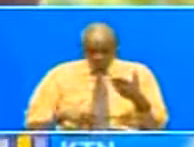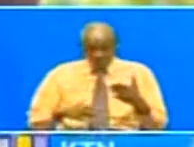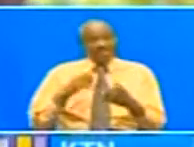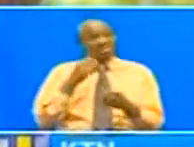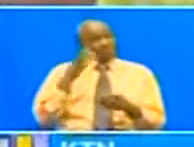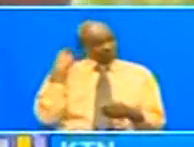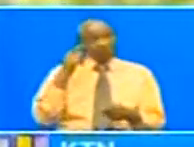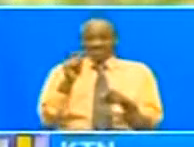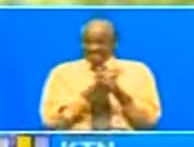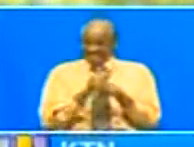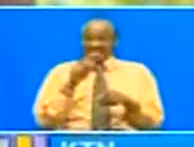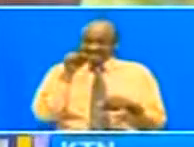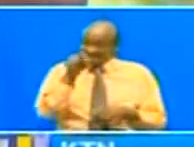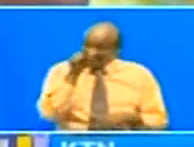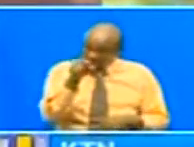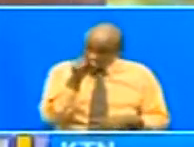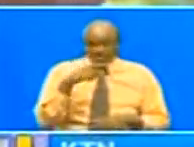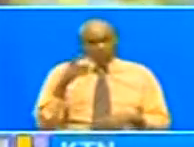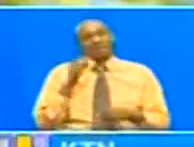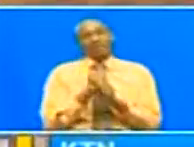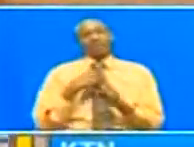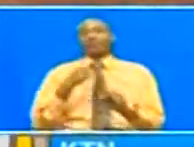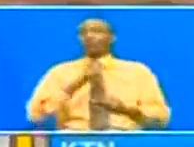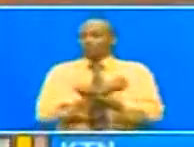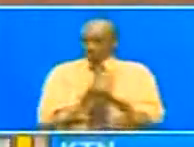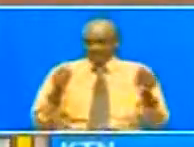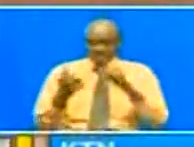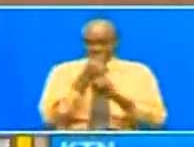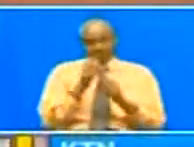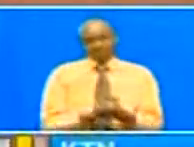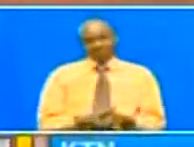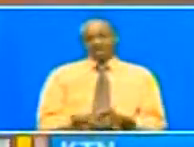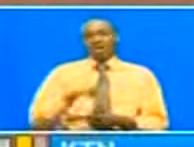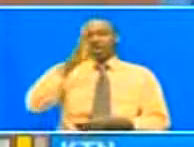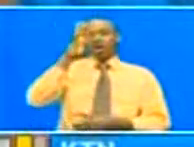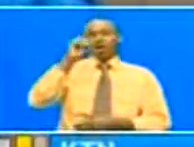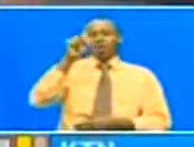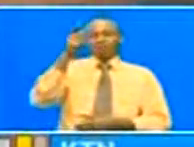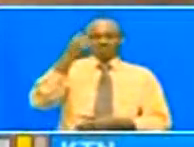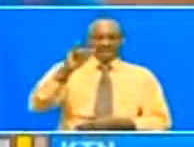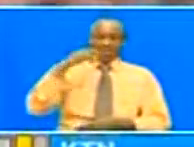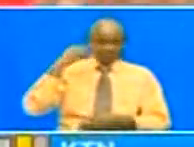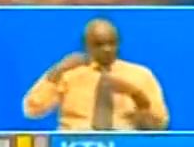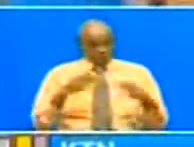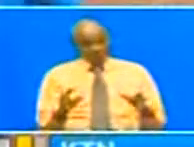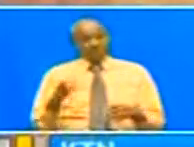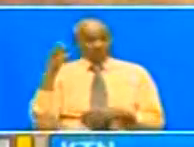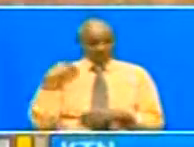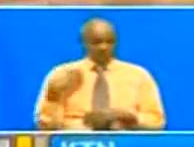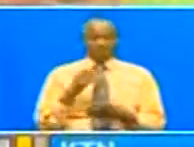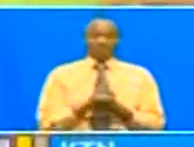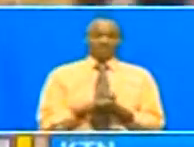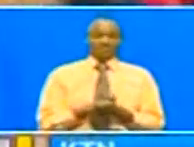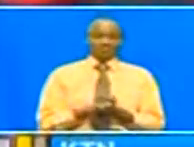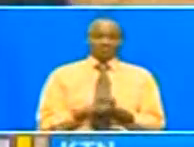in the training, that will make me perform what I know. Mutai has in the past lost to Wilson Kipsang, Dennis Kimetto and Geoffrey